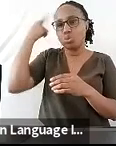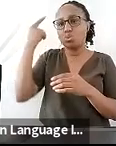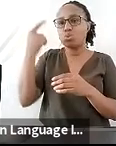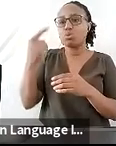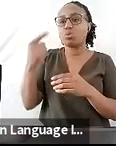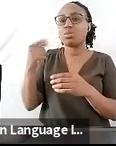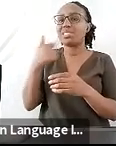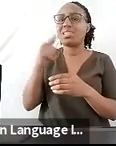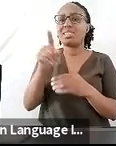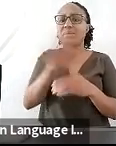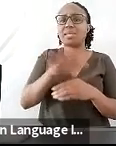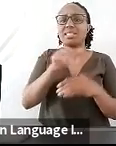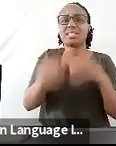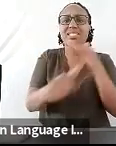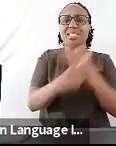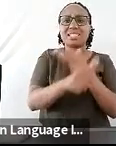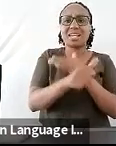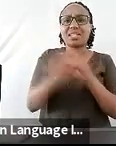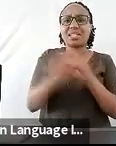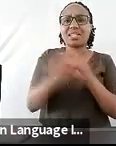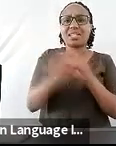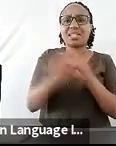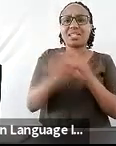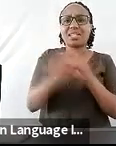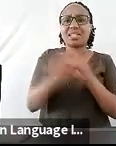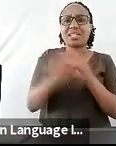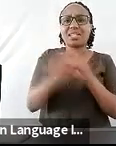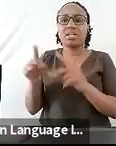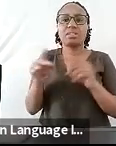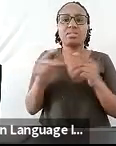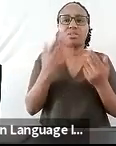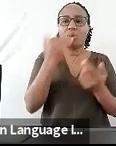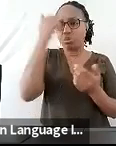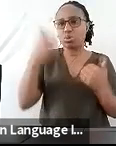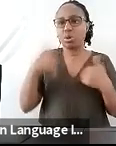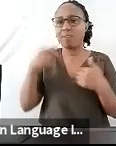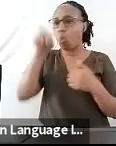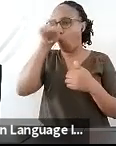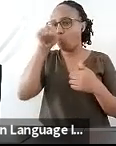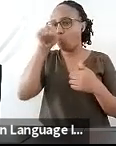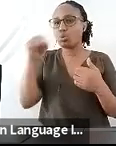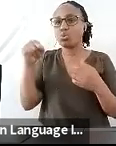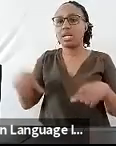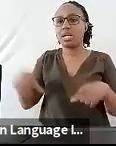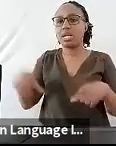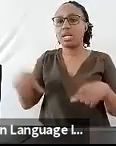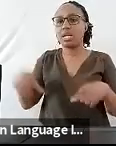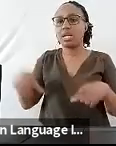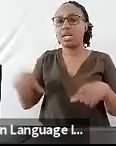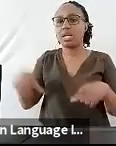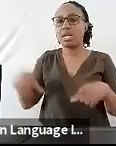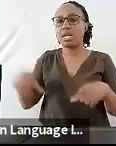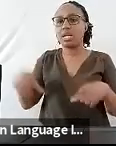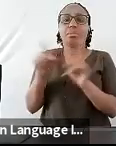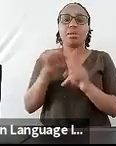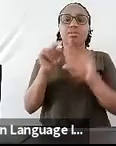and they're saying that place is okay because there's other, you know, white people there. But your experience as an African, some places you will get by a bit easier, and